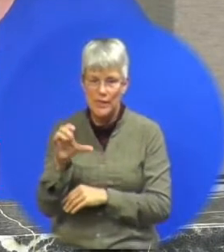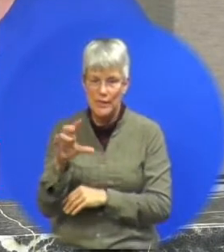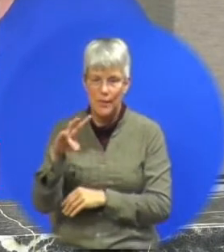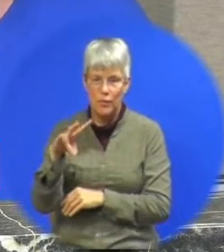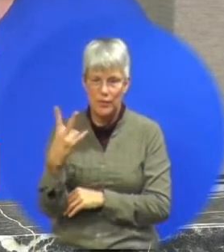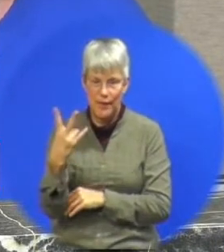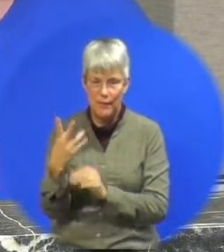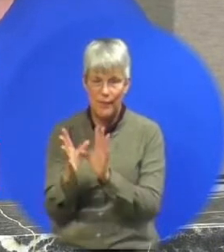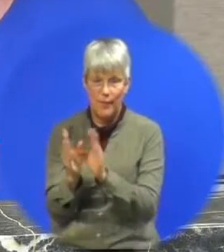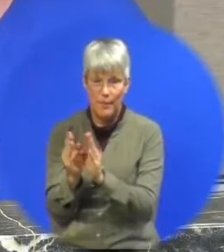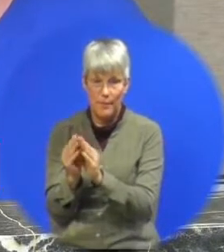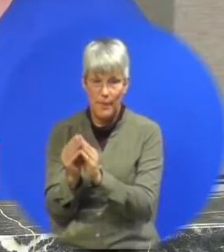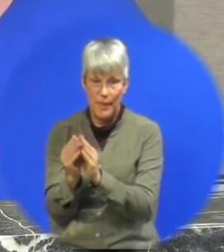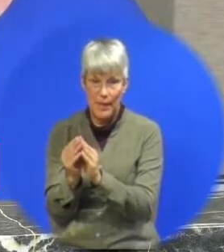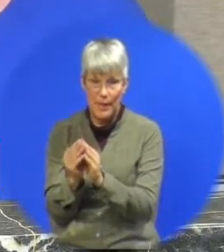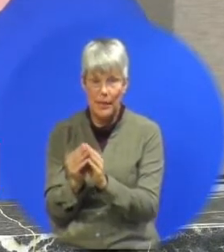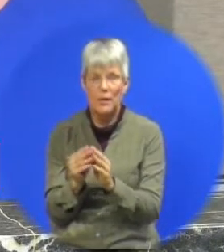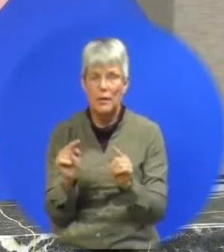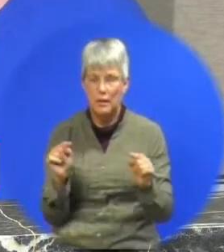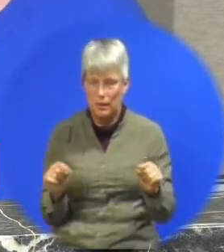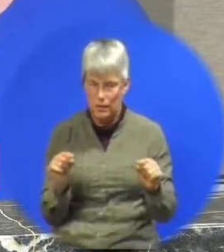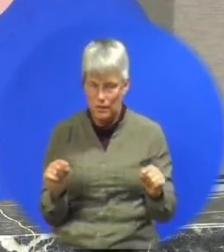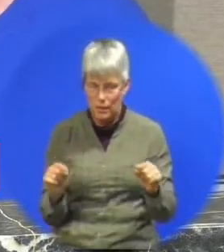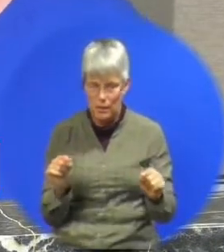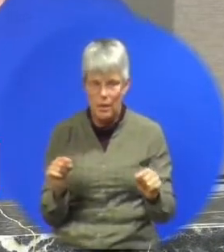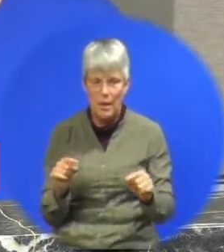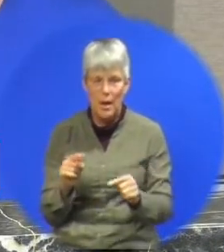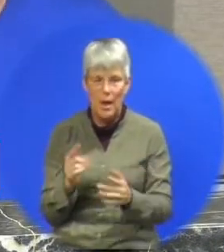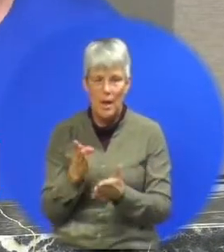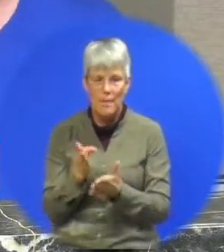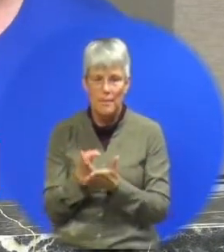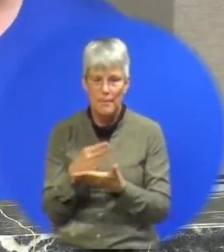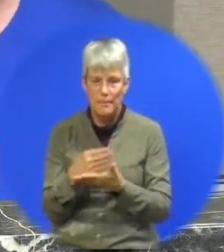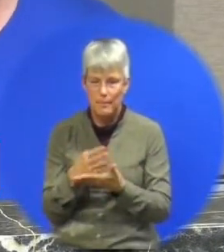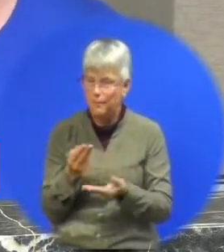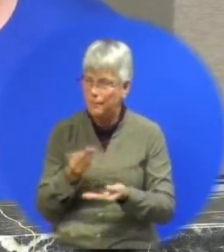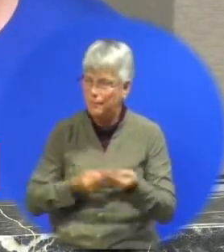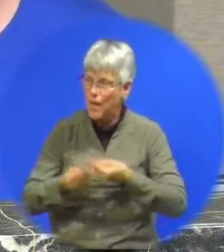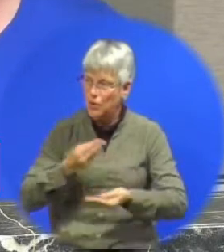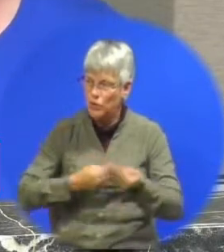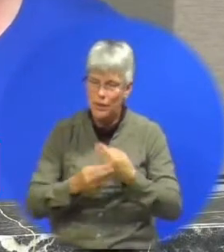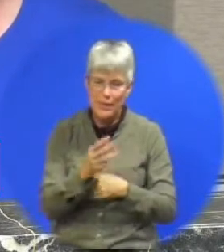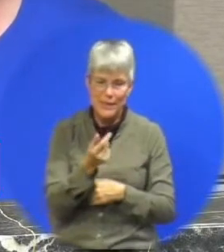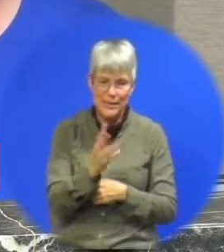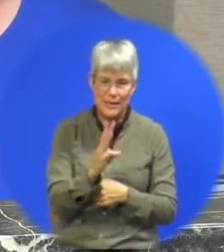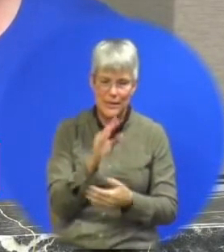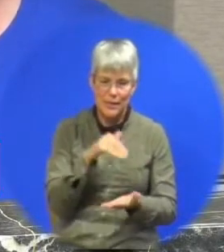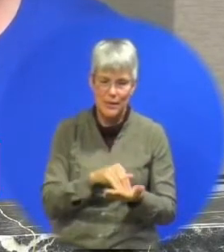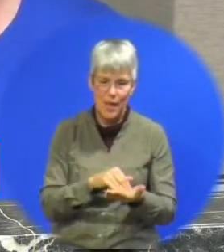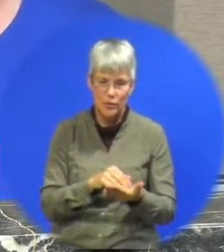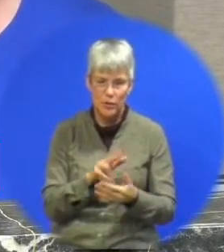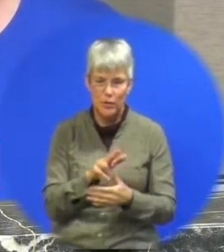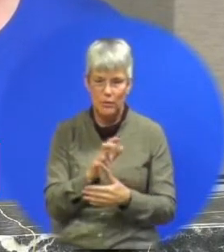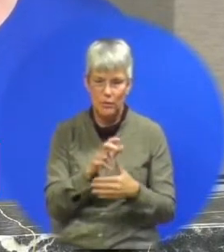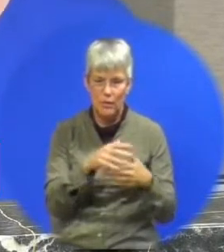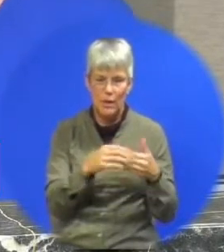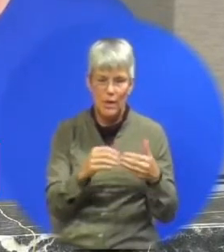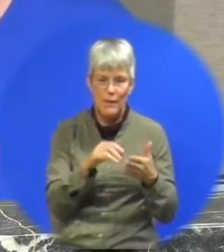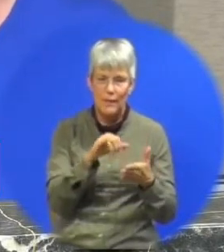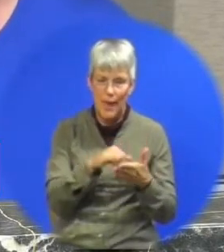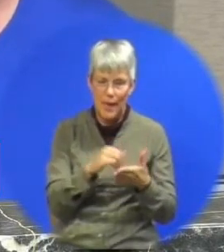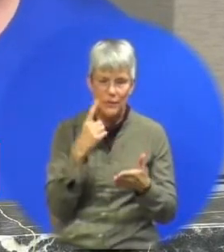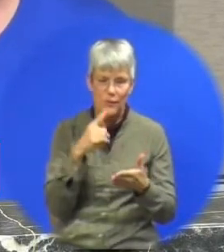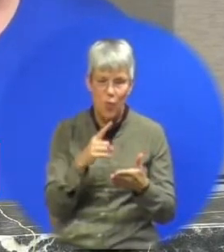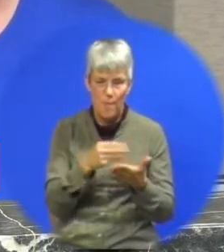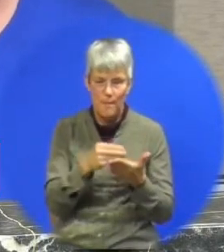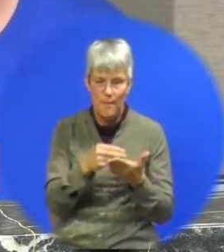meeting. You have budget amendments. There are several. The first one is for $16,300, and that is money